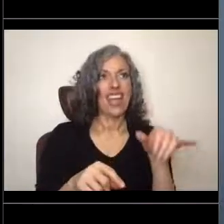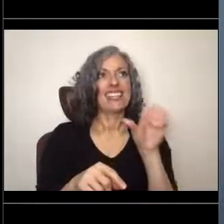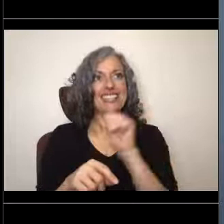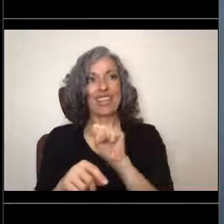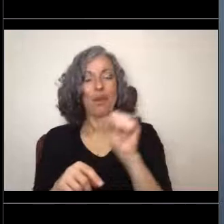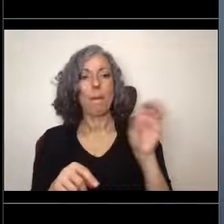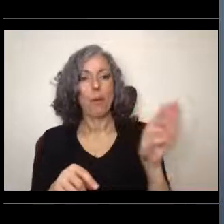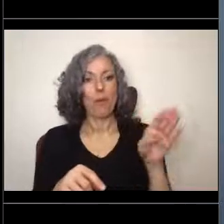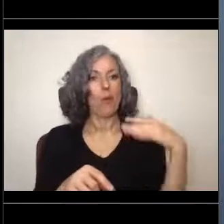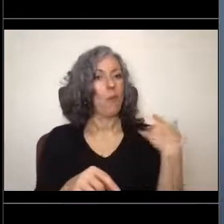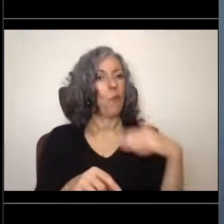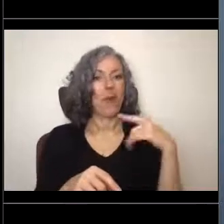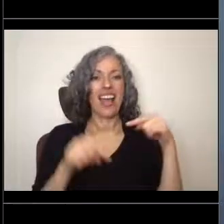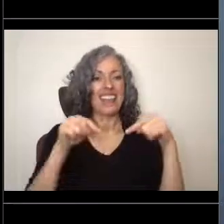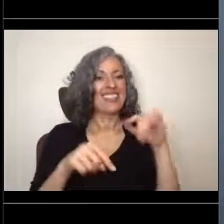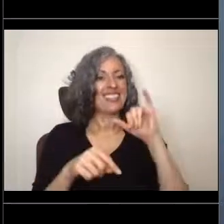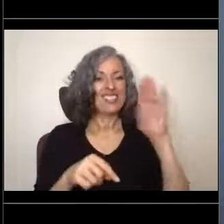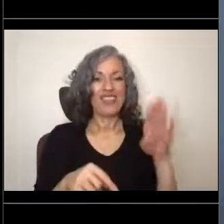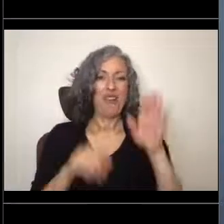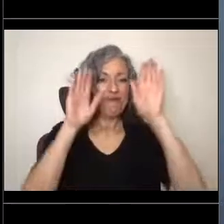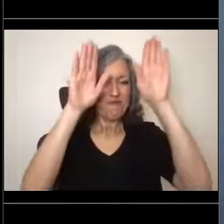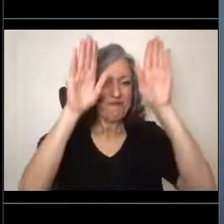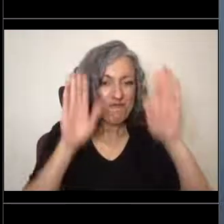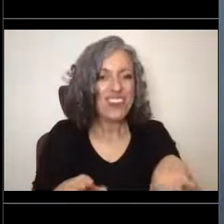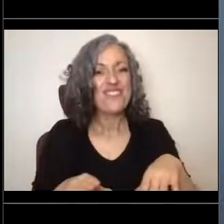job ever.